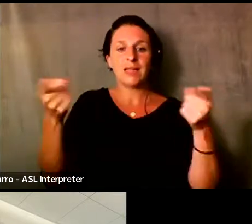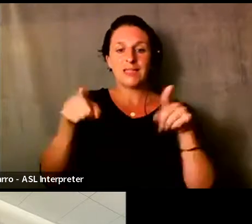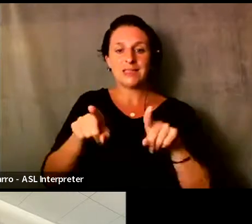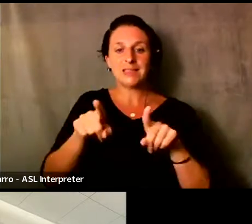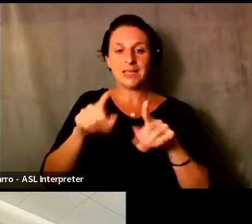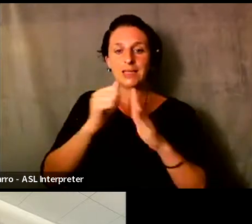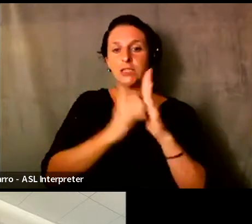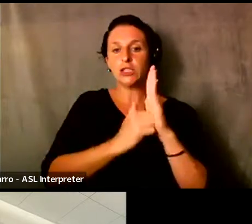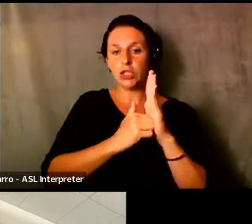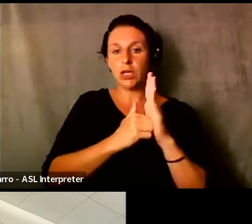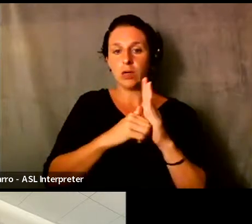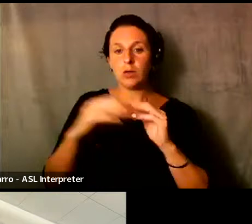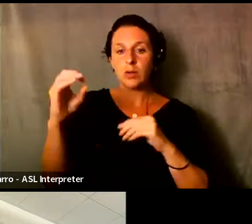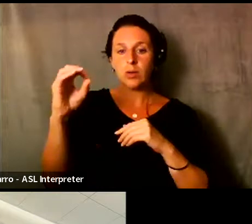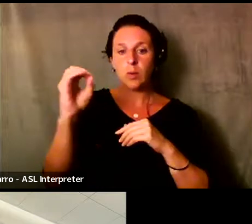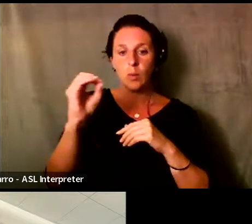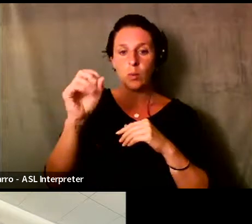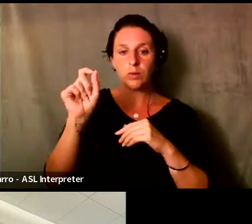agenda